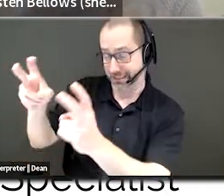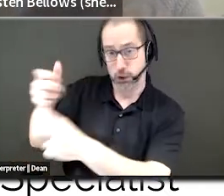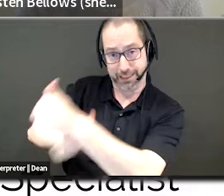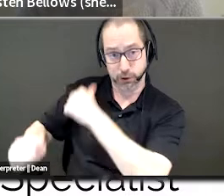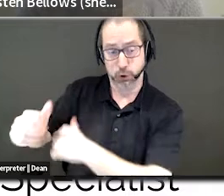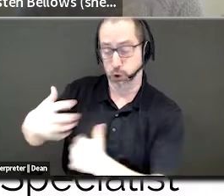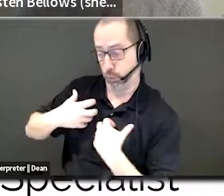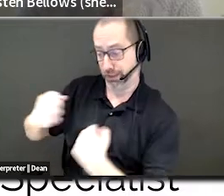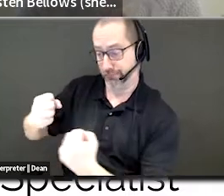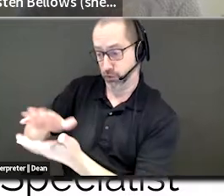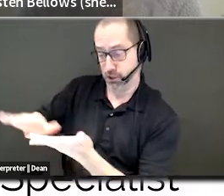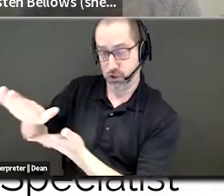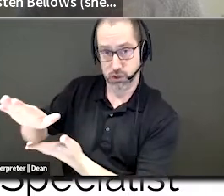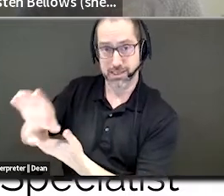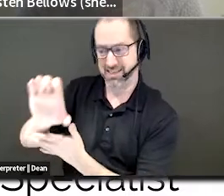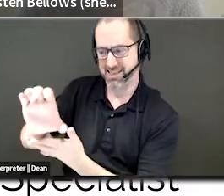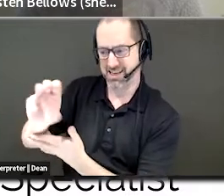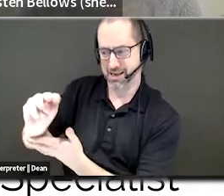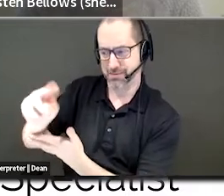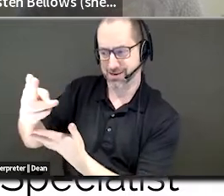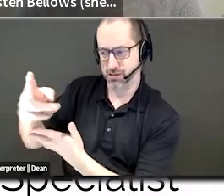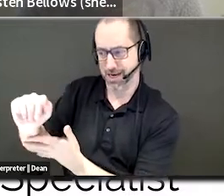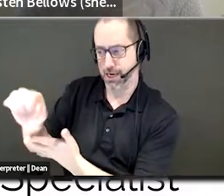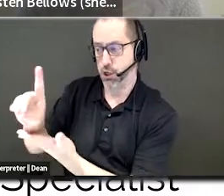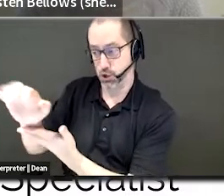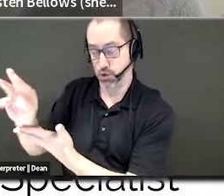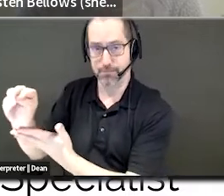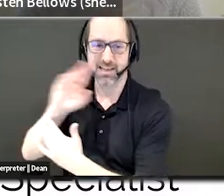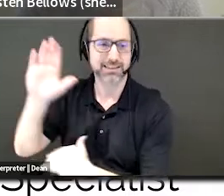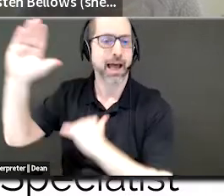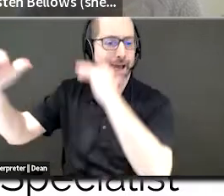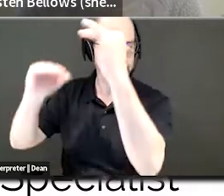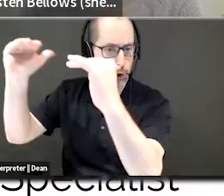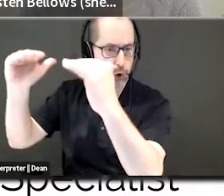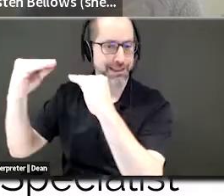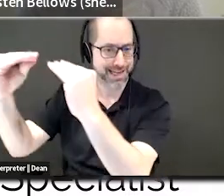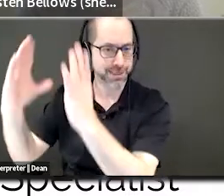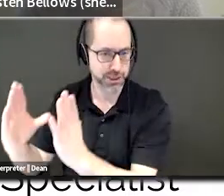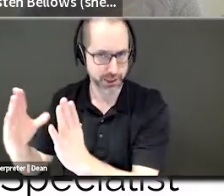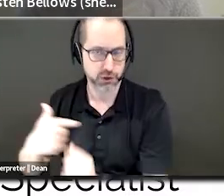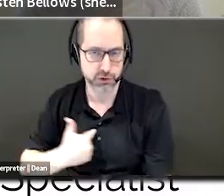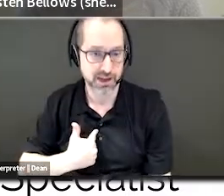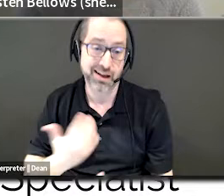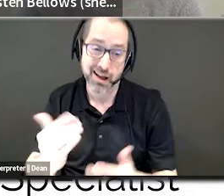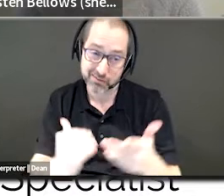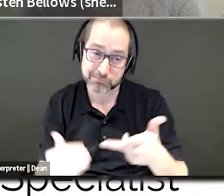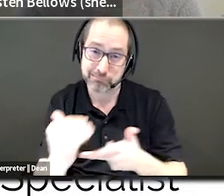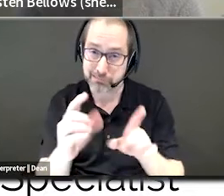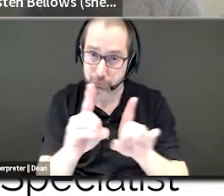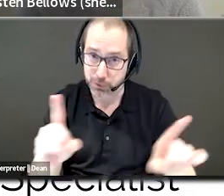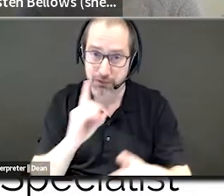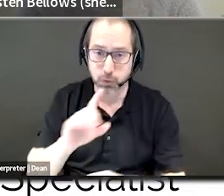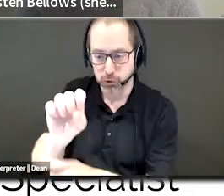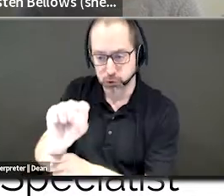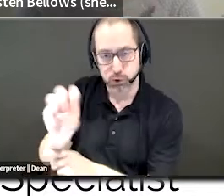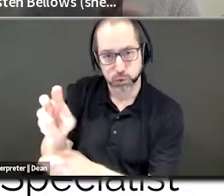Center at CMHA Durham is Adult Educator. I do also have a degree in social work and